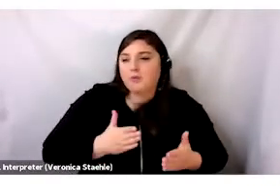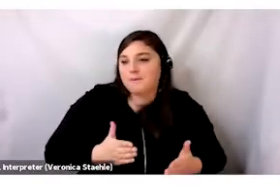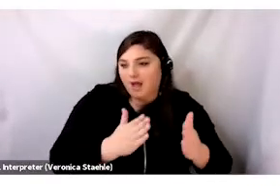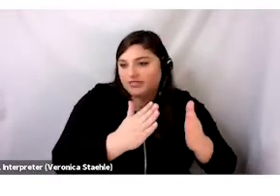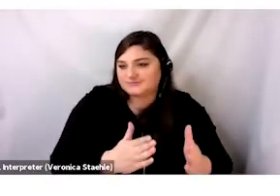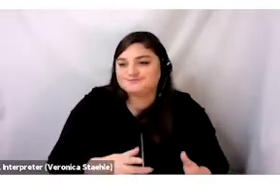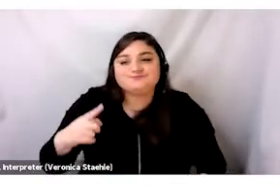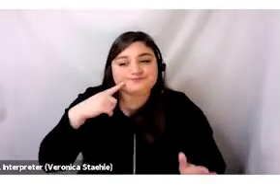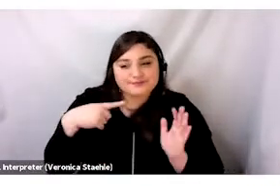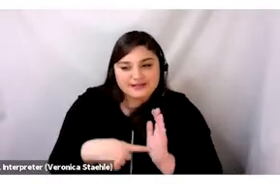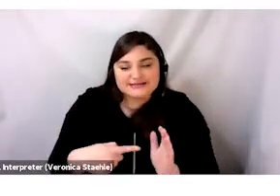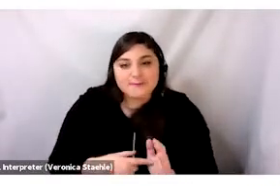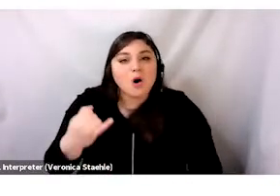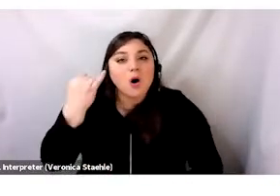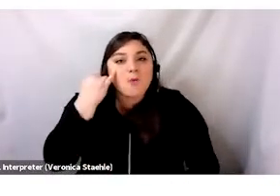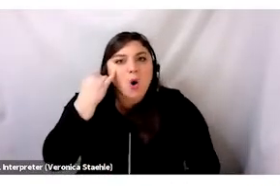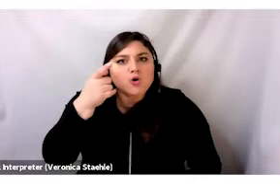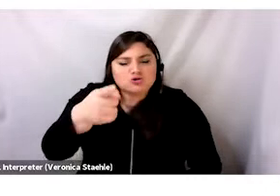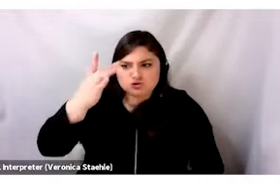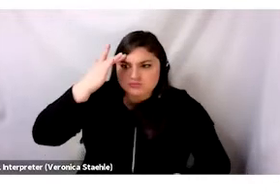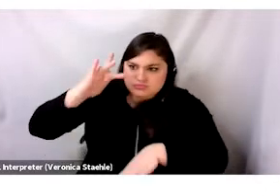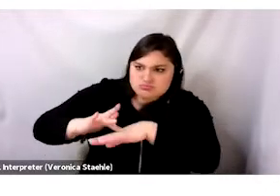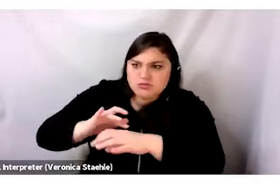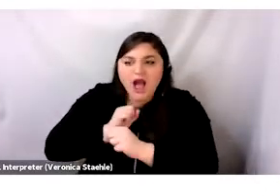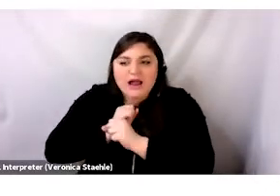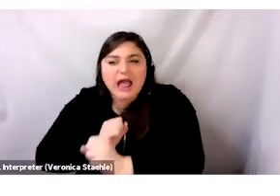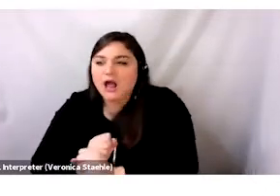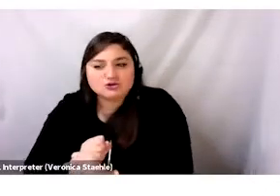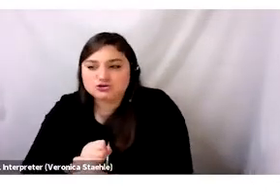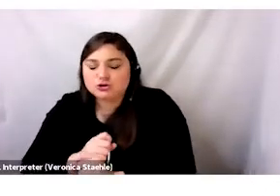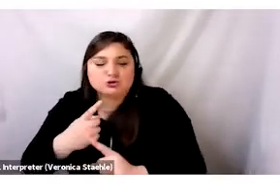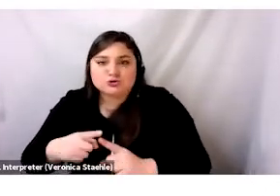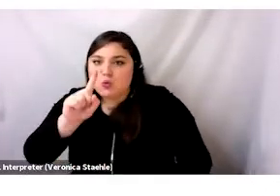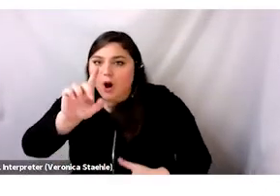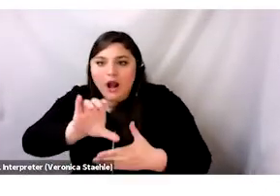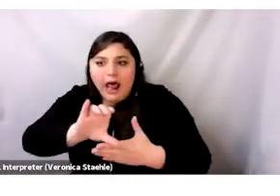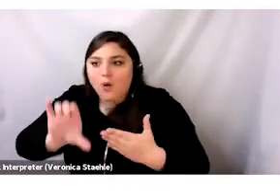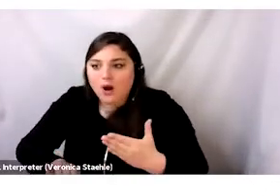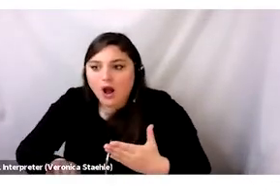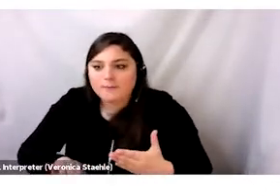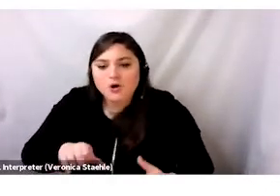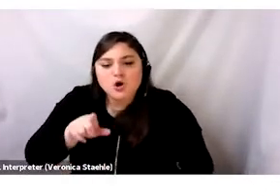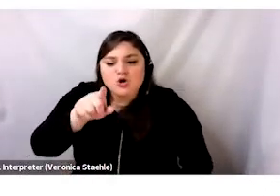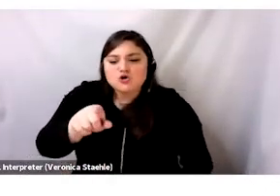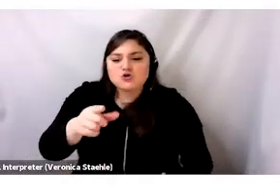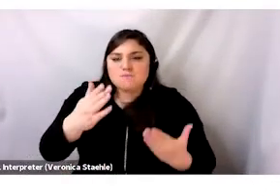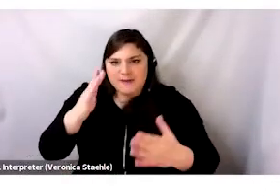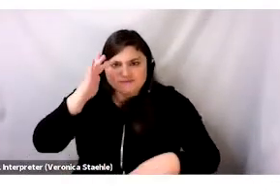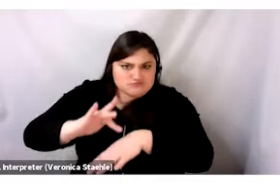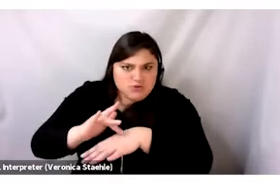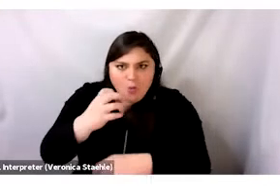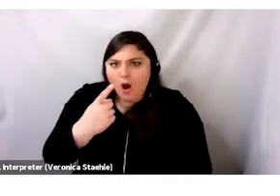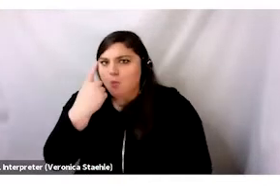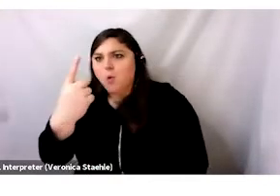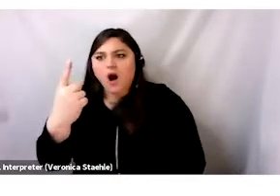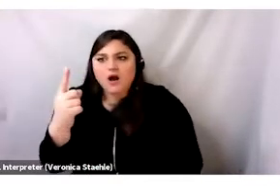intense attachment to a certain outcome, like this particular bill or policy that we